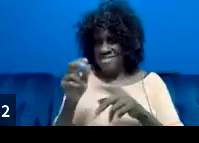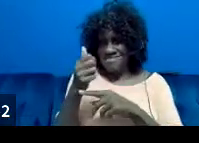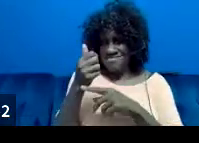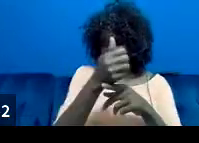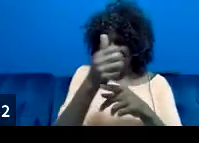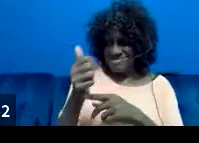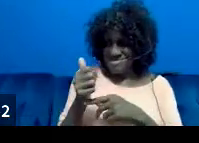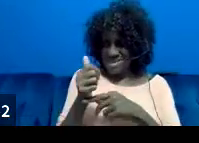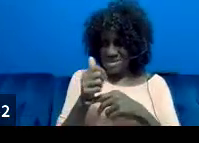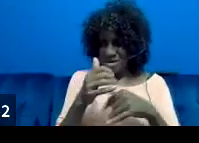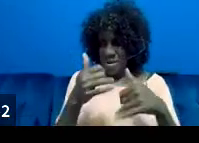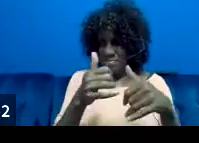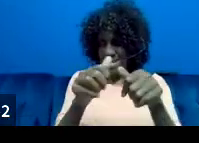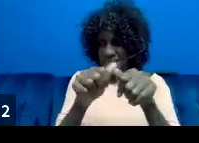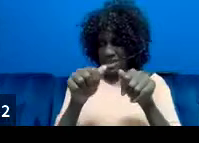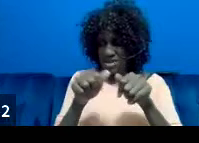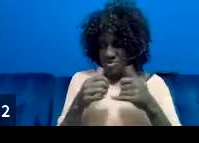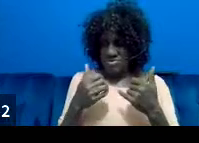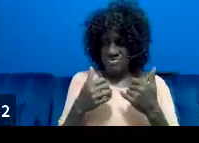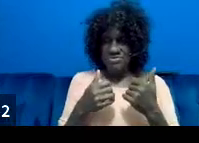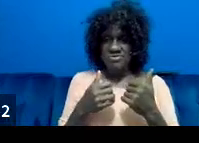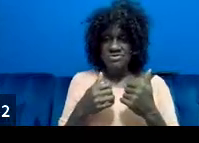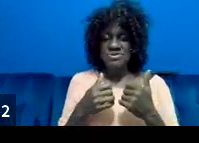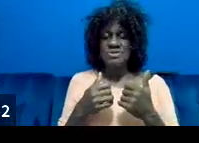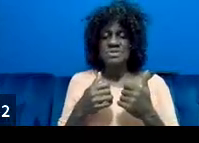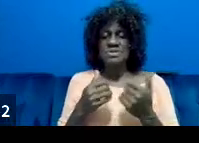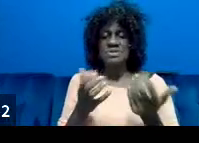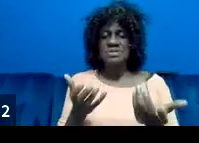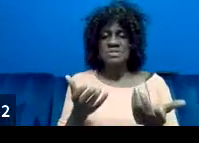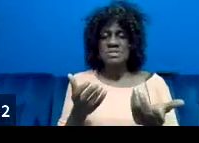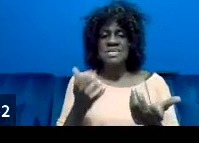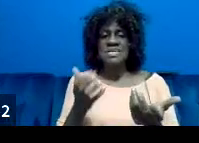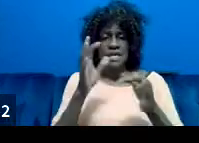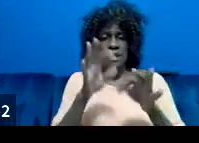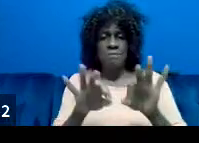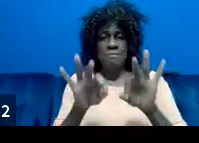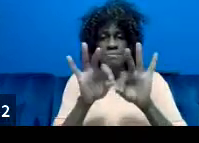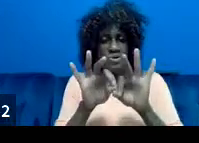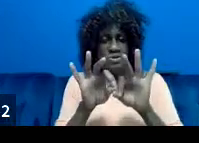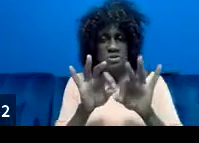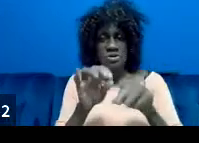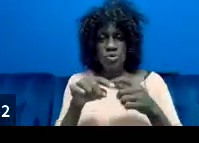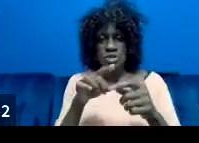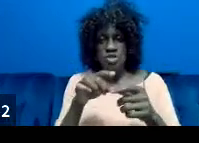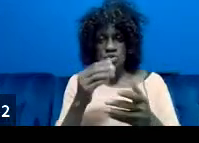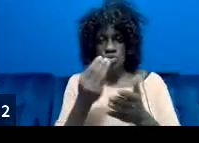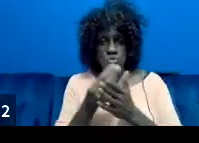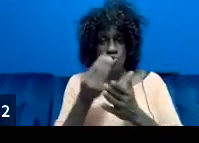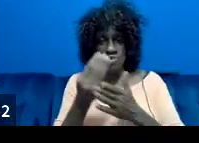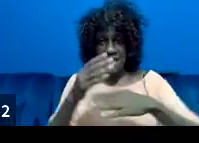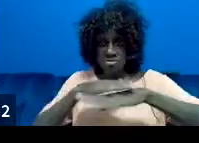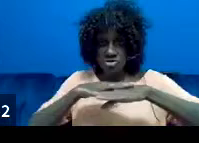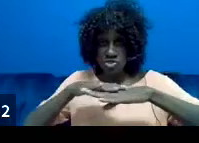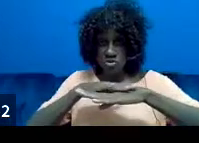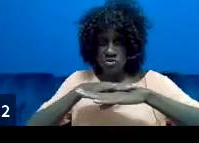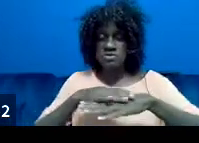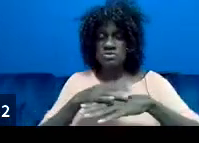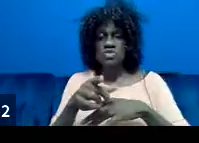facilities. So it's so important that when you're purchasing a surface that you